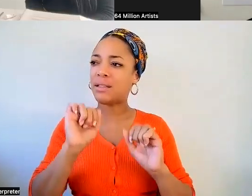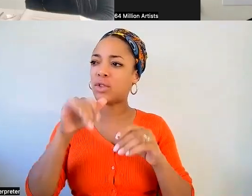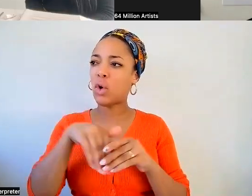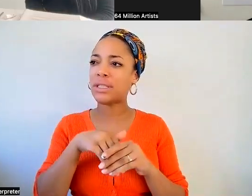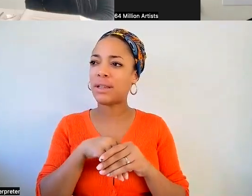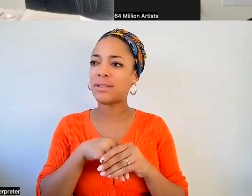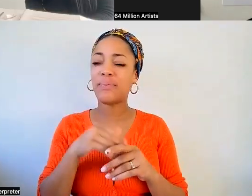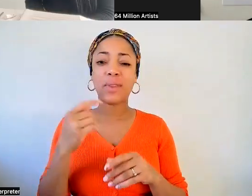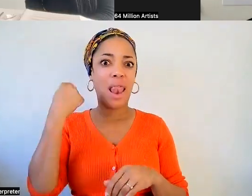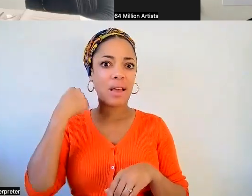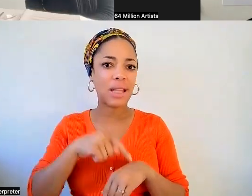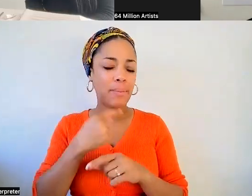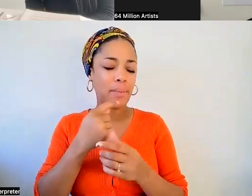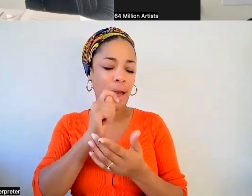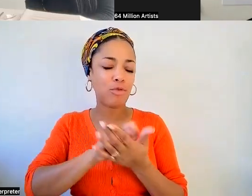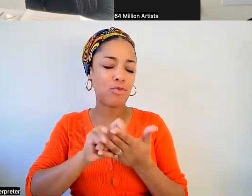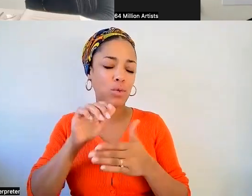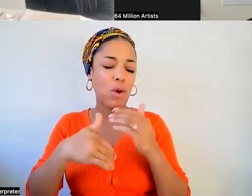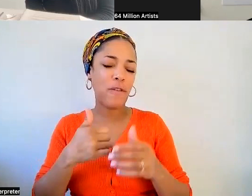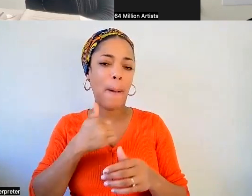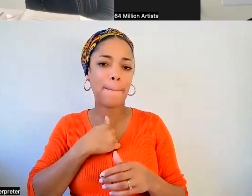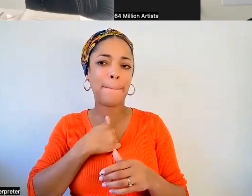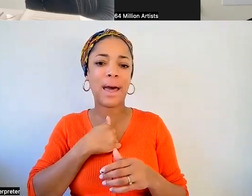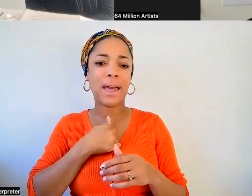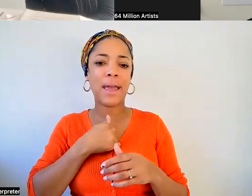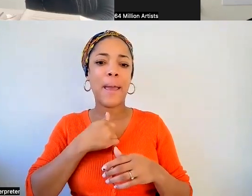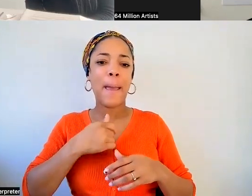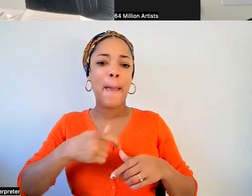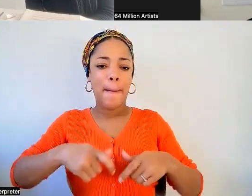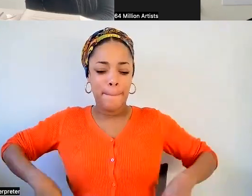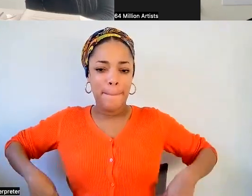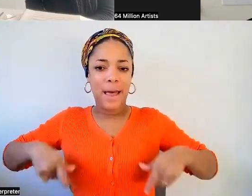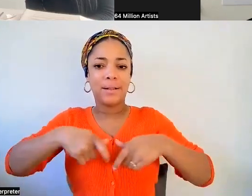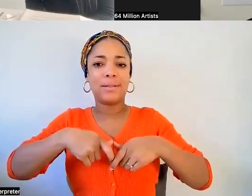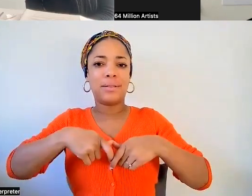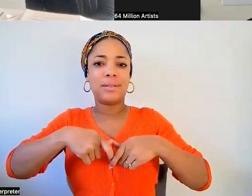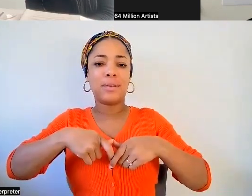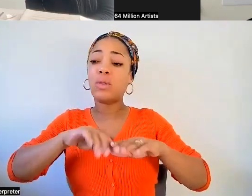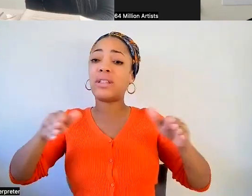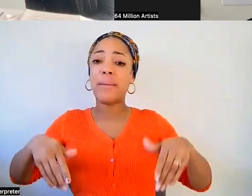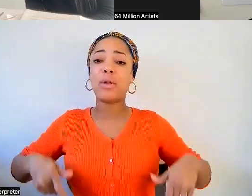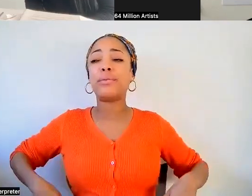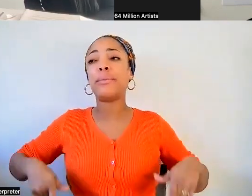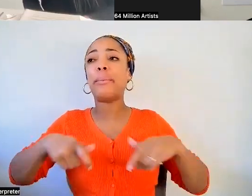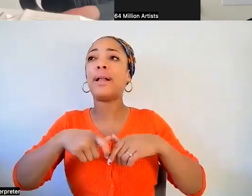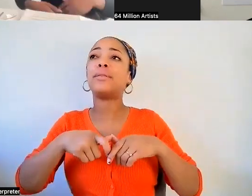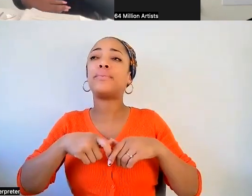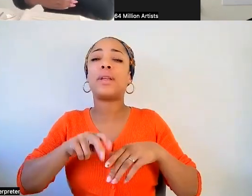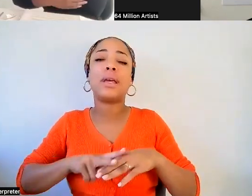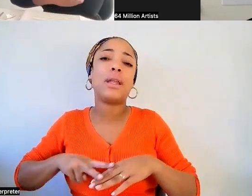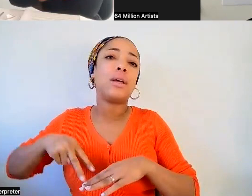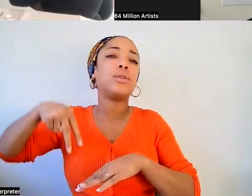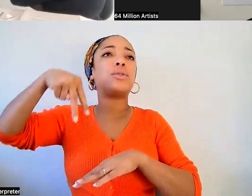belt falling off the table because the buckle pulled it off the table. And then it fell on the floor and I said, it's